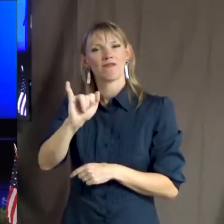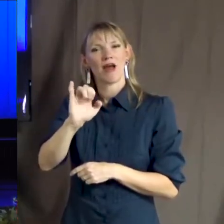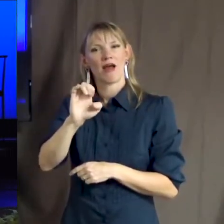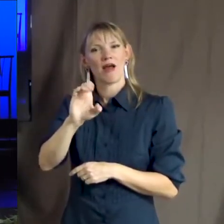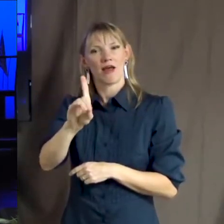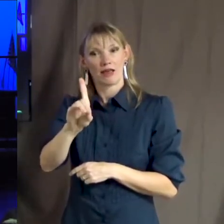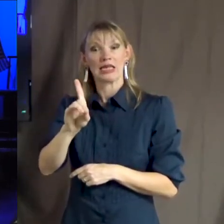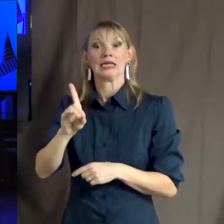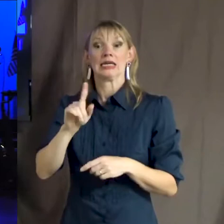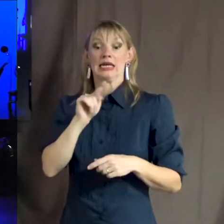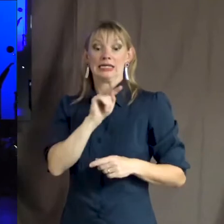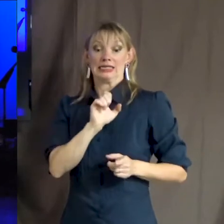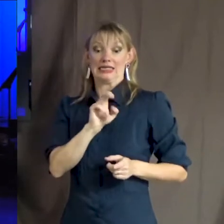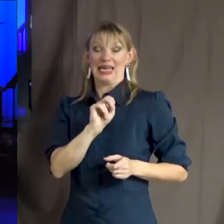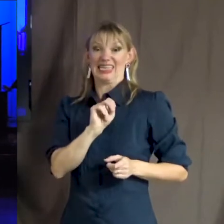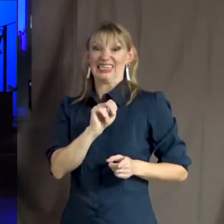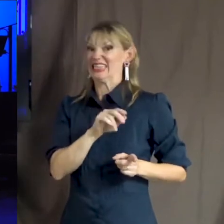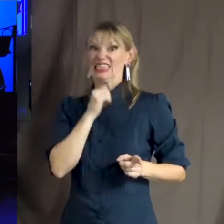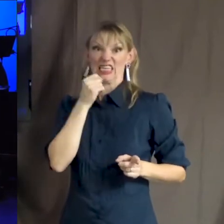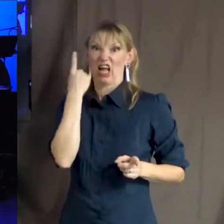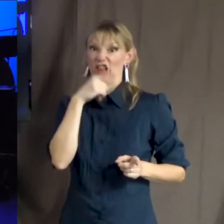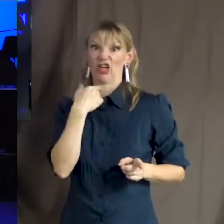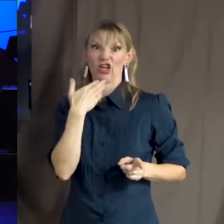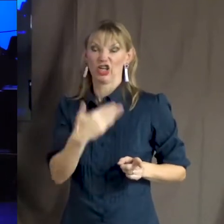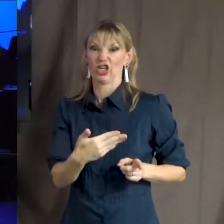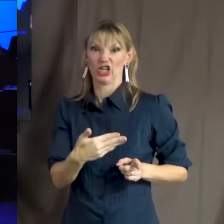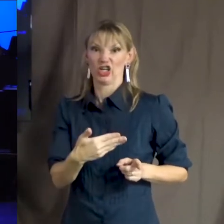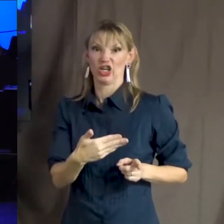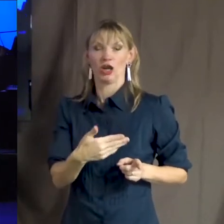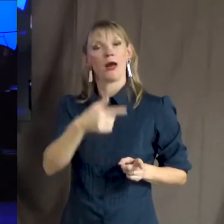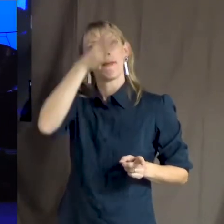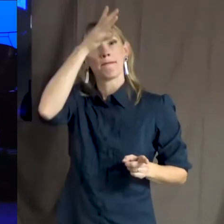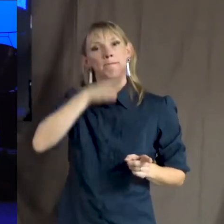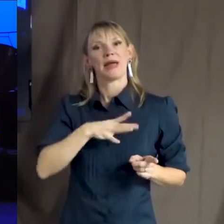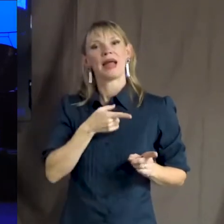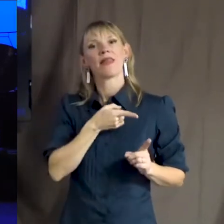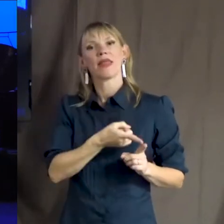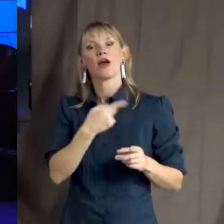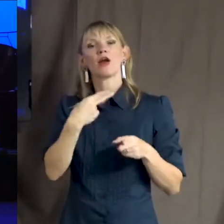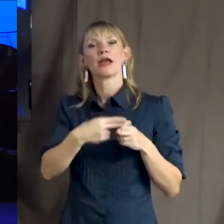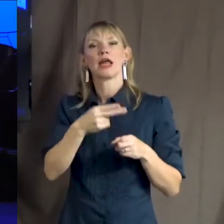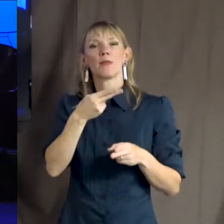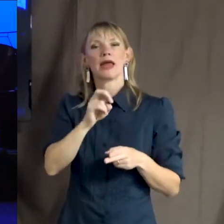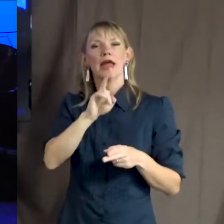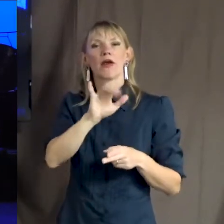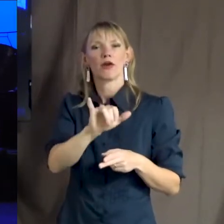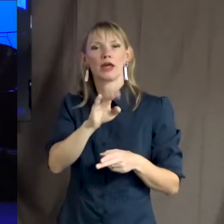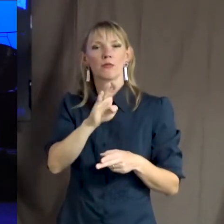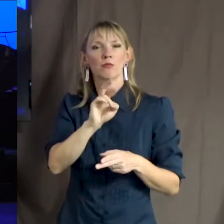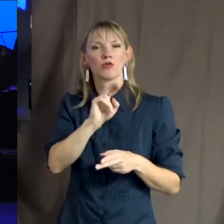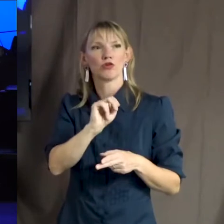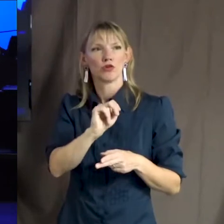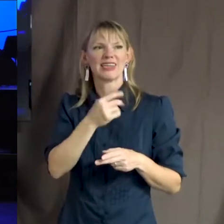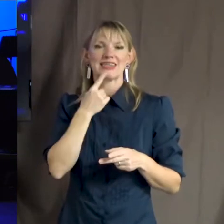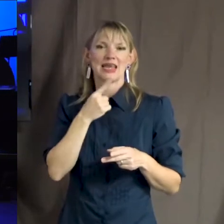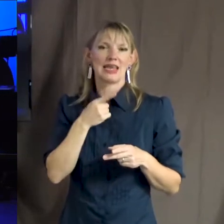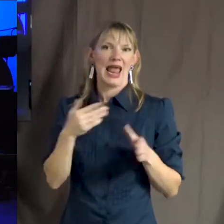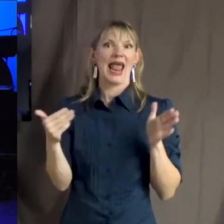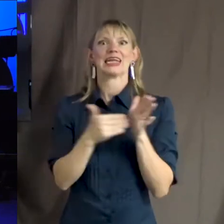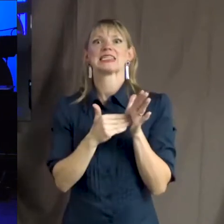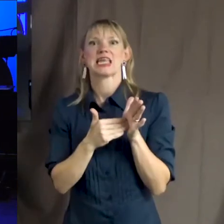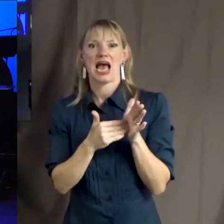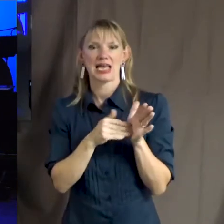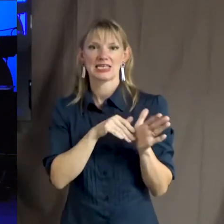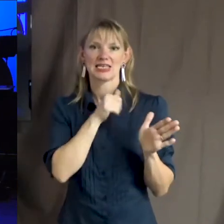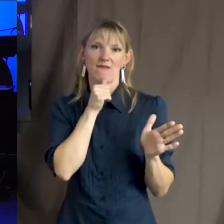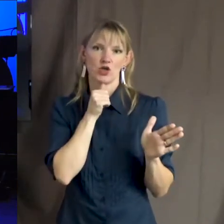of Tennessee, and it wasn't looking good. There was a gentleman there named Harry Byrne, who was an anti-suffragette,